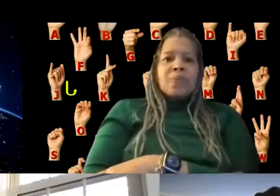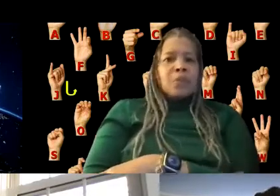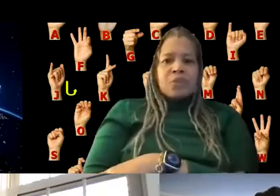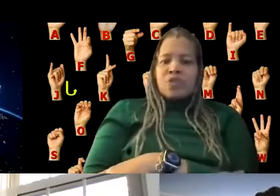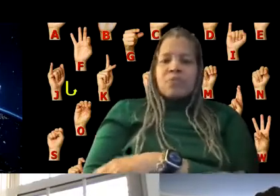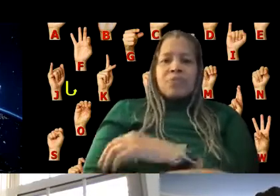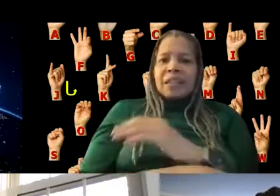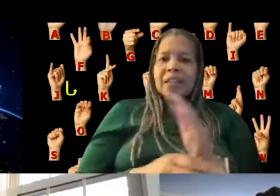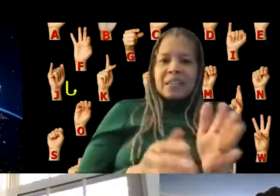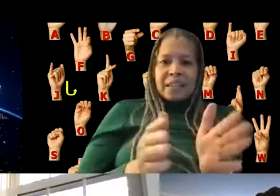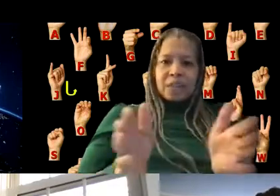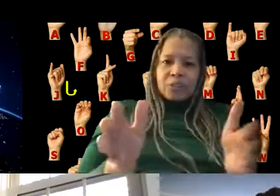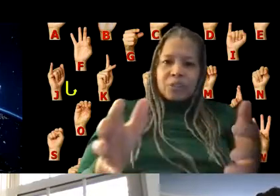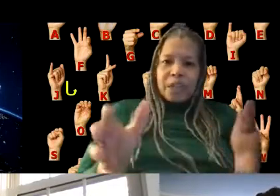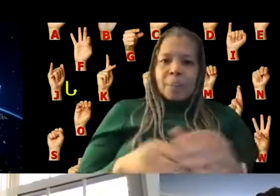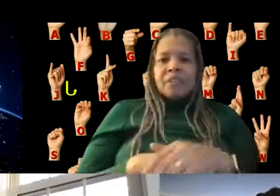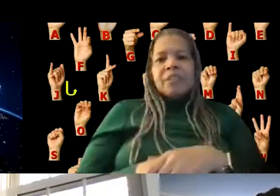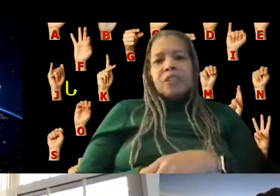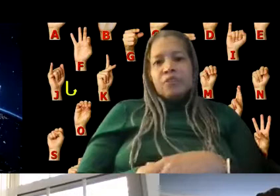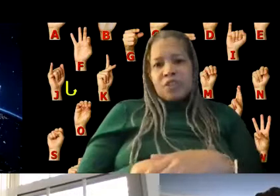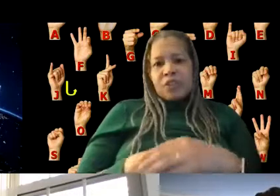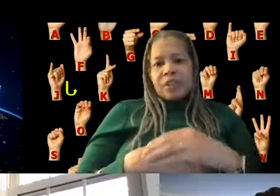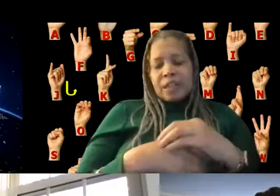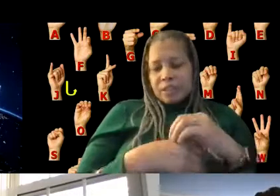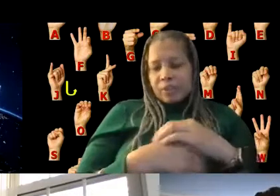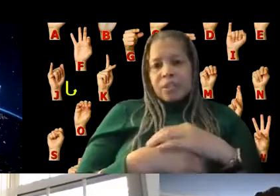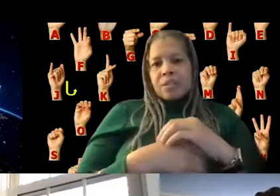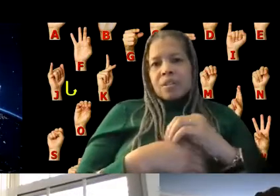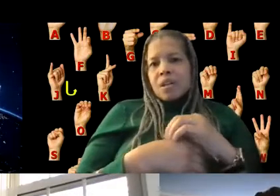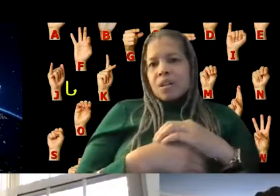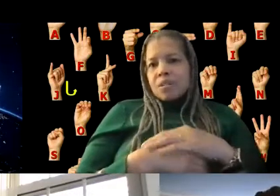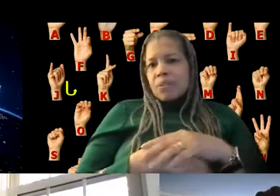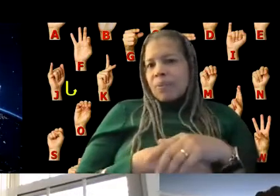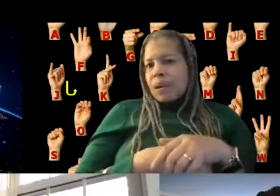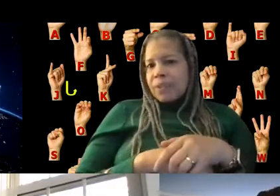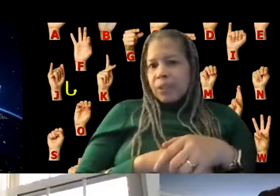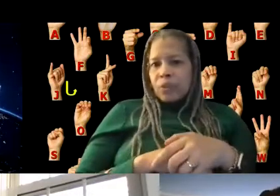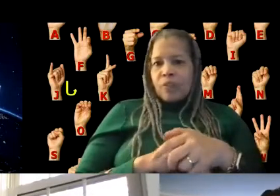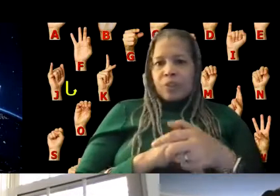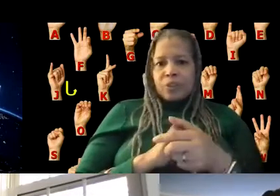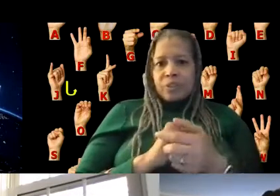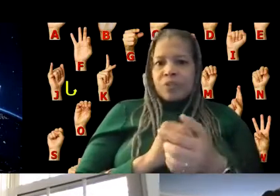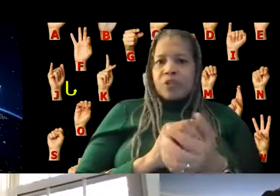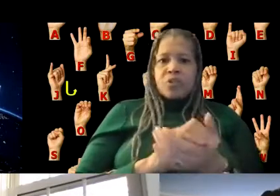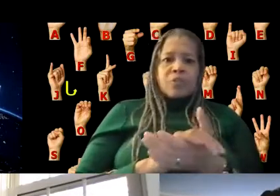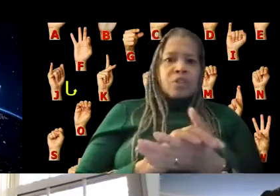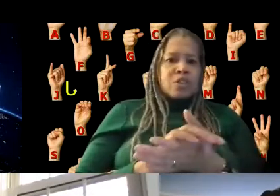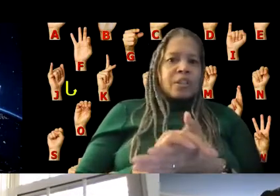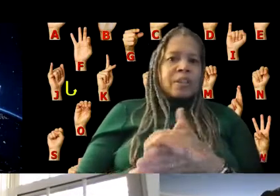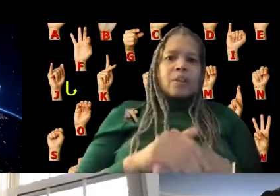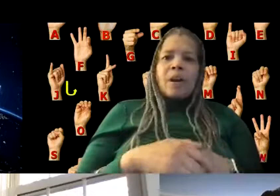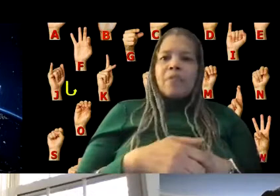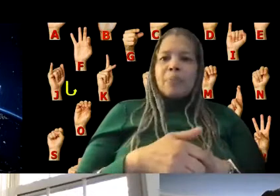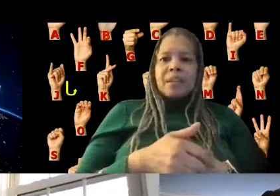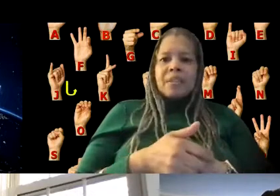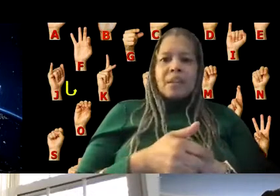just, we're just thinking inside our little narrow box, and it just fits very nicely for us. So I thank you all for your definition of diversity. And I